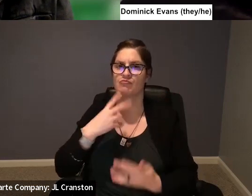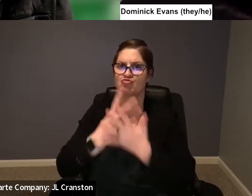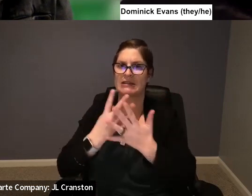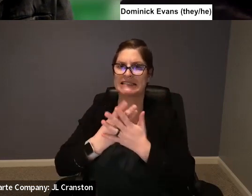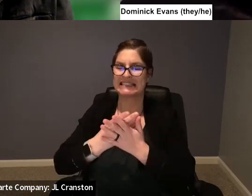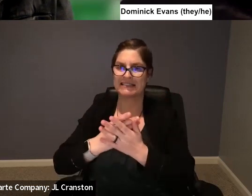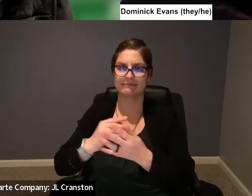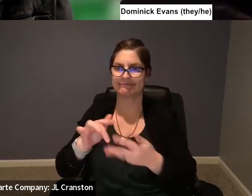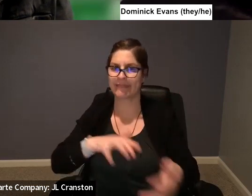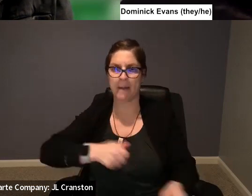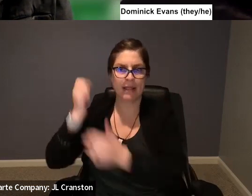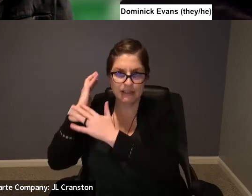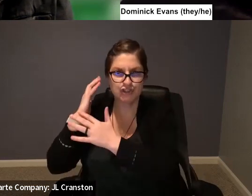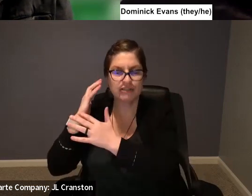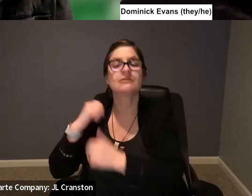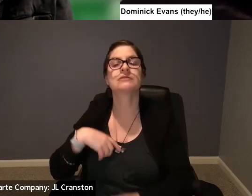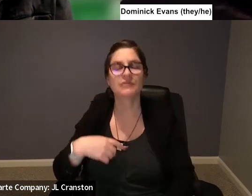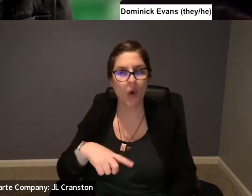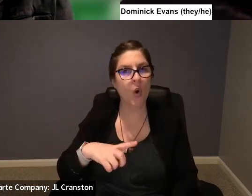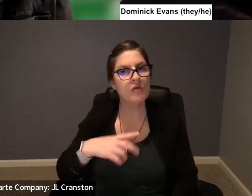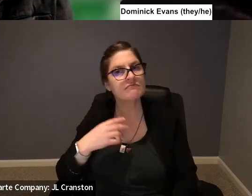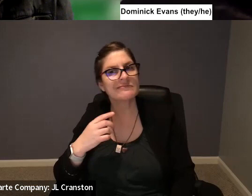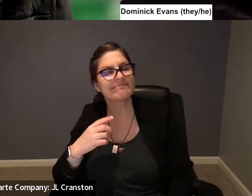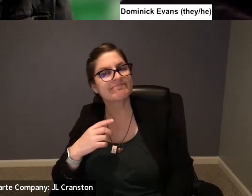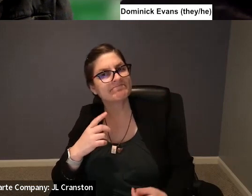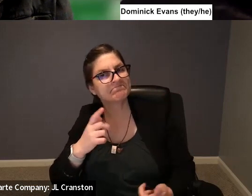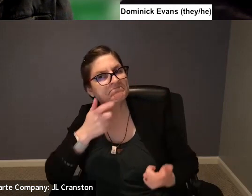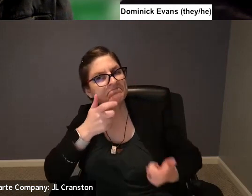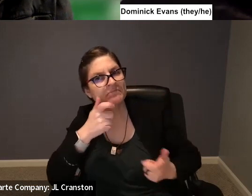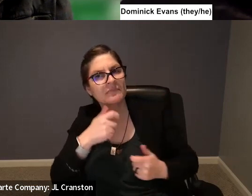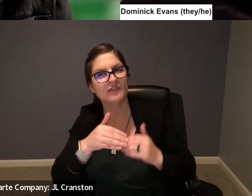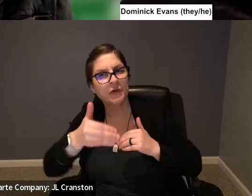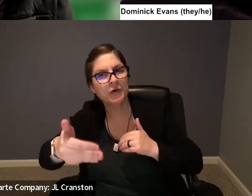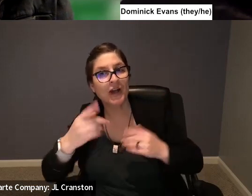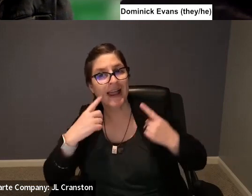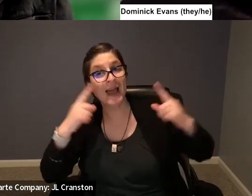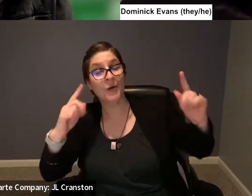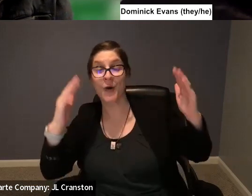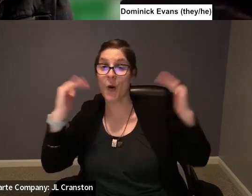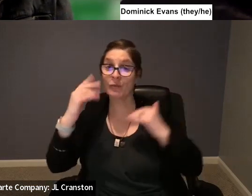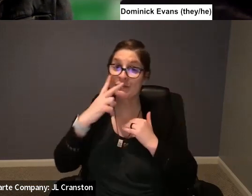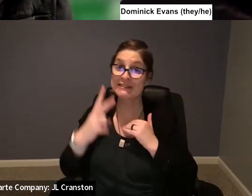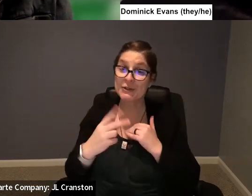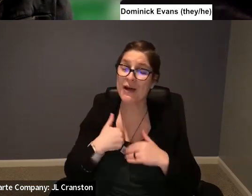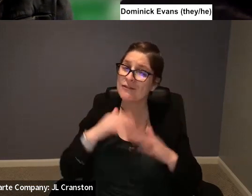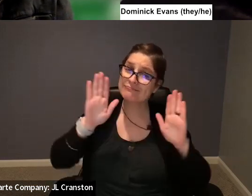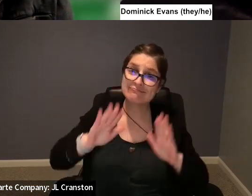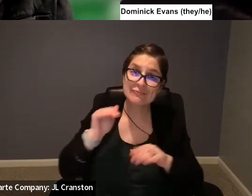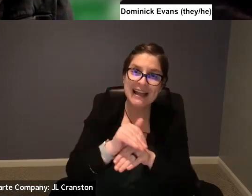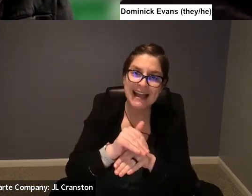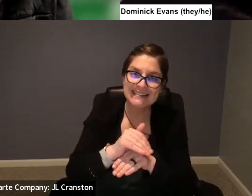stay tuned for further announcements about the next program, and we hope to see you then. Have a fantastic night.